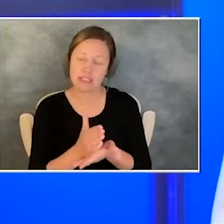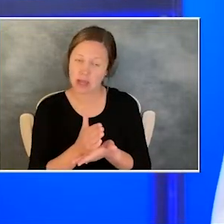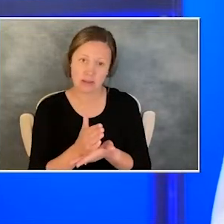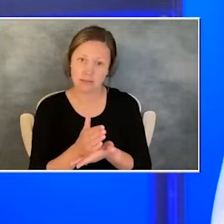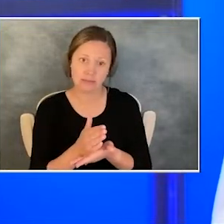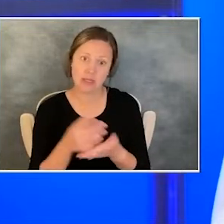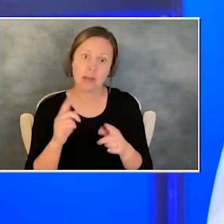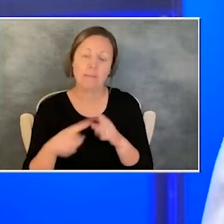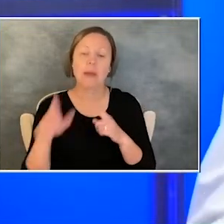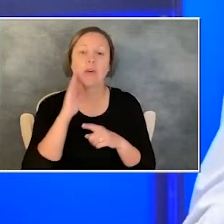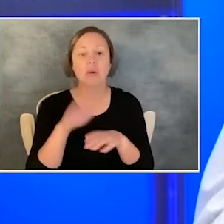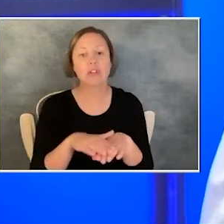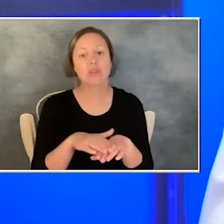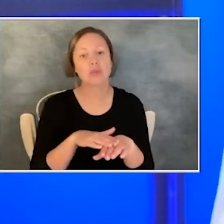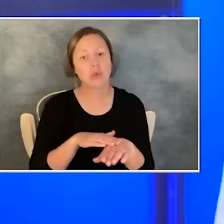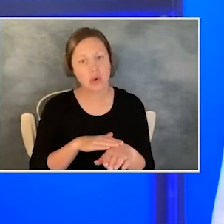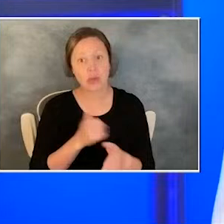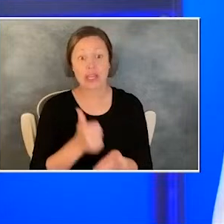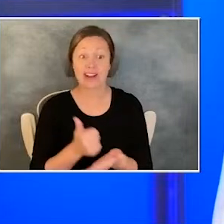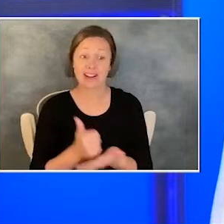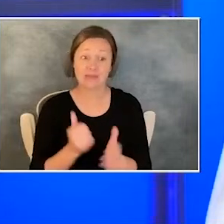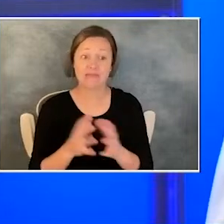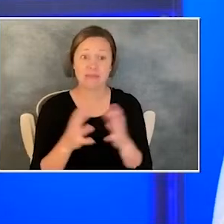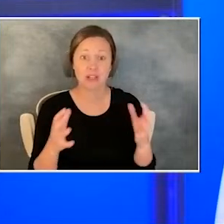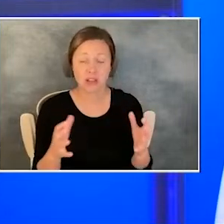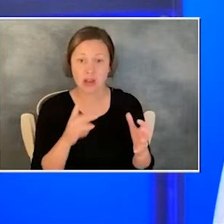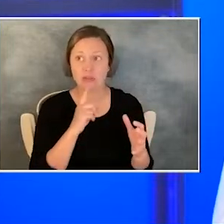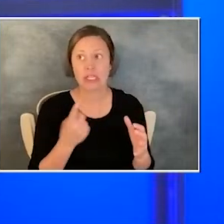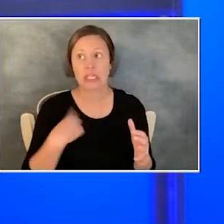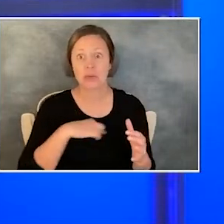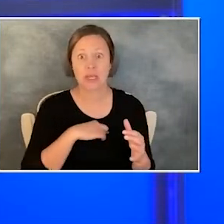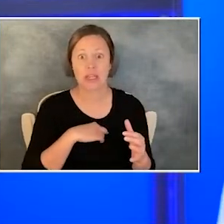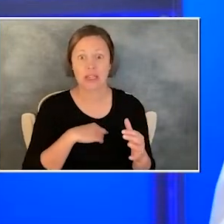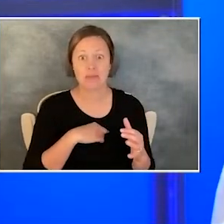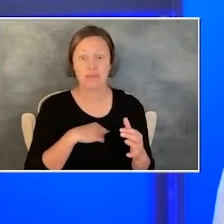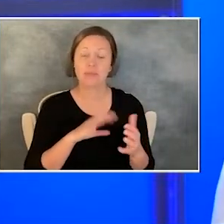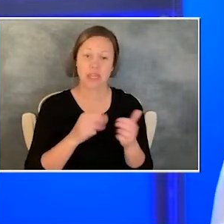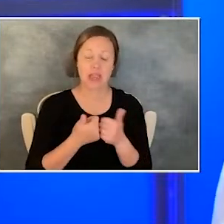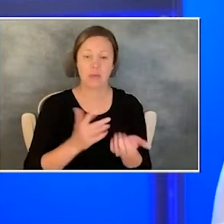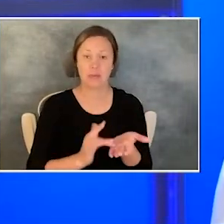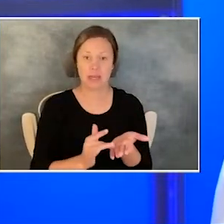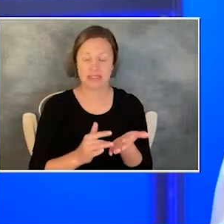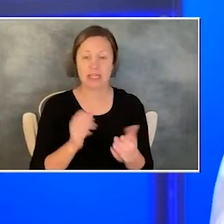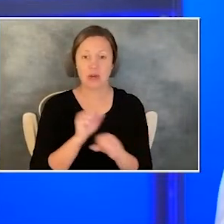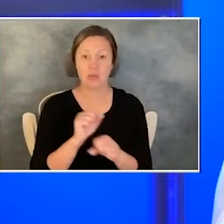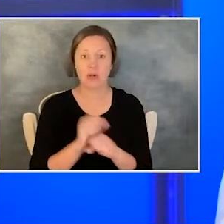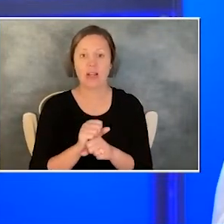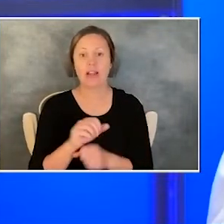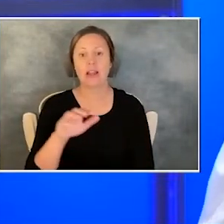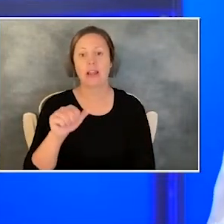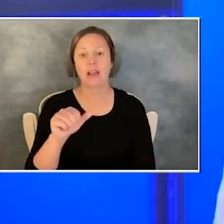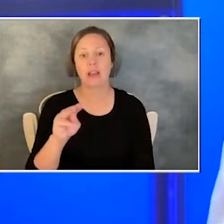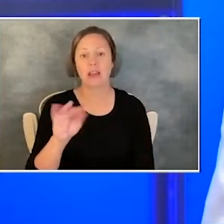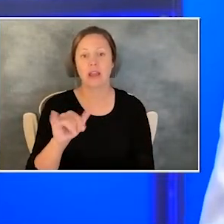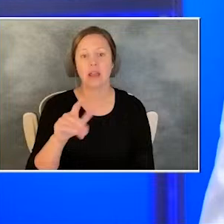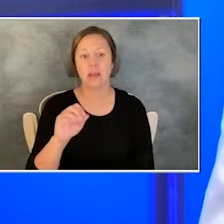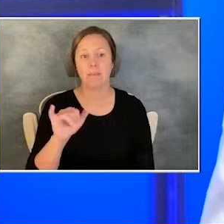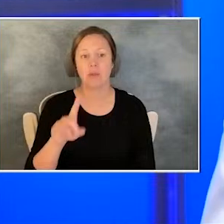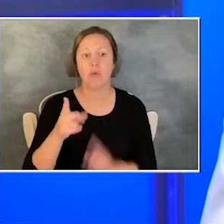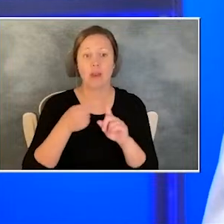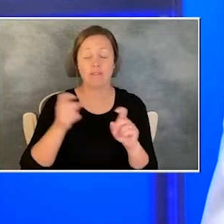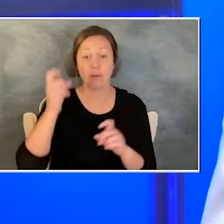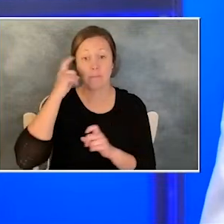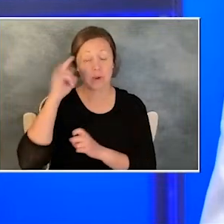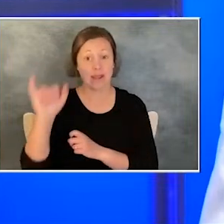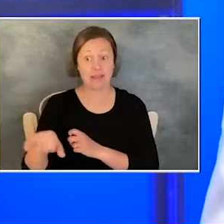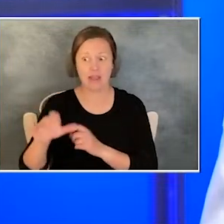one step forward where we're actually, and the way this drug works is it pulls amyloid out of the brain, which is something that builds up in the brain of